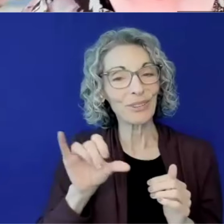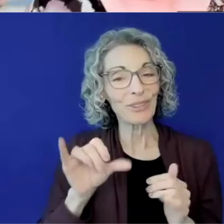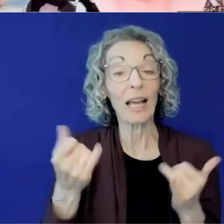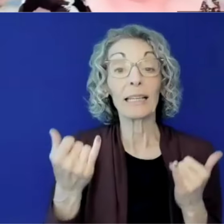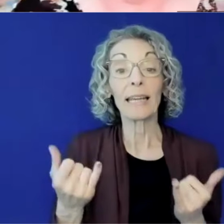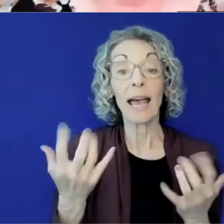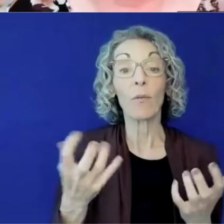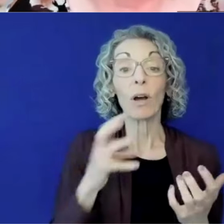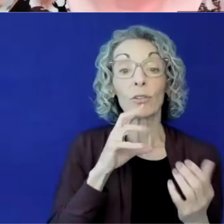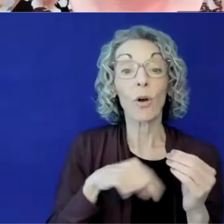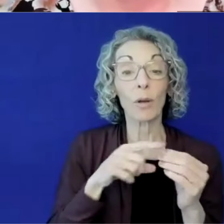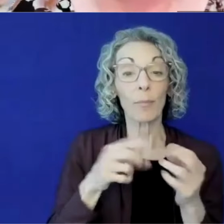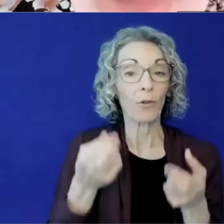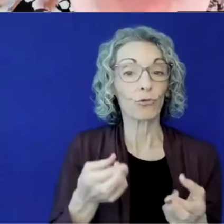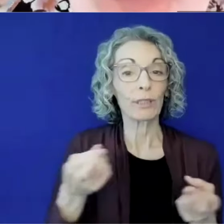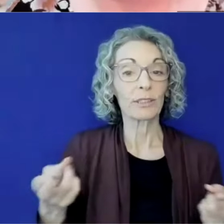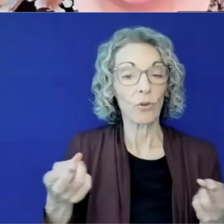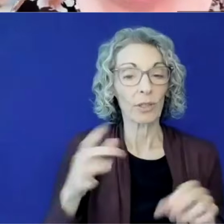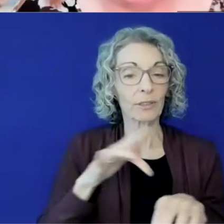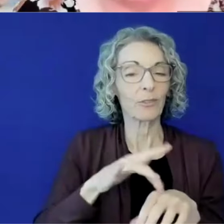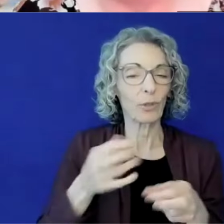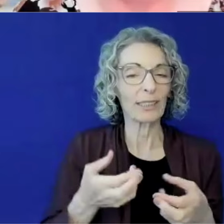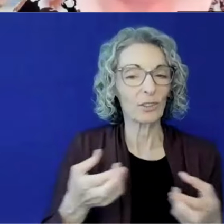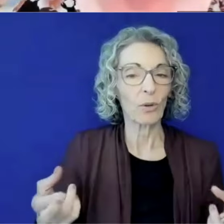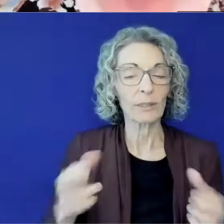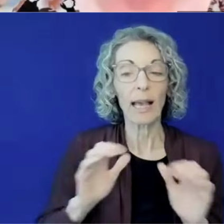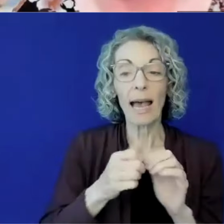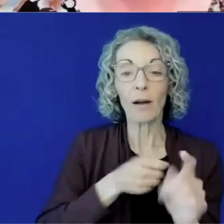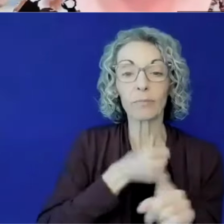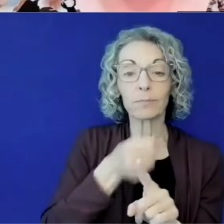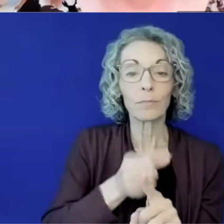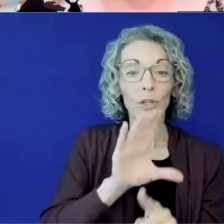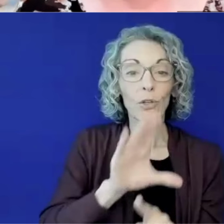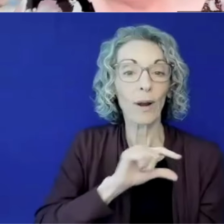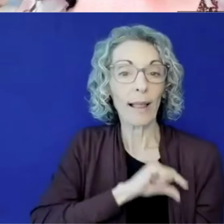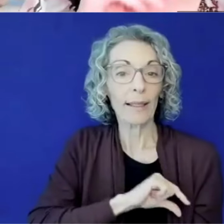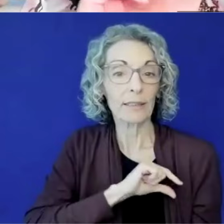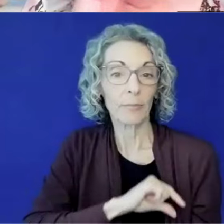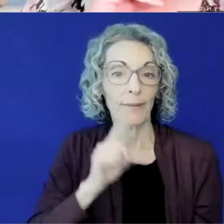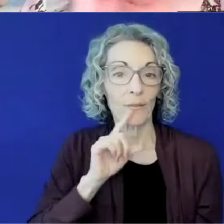about resources and how they impact eligibility for SSI.